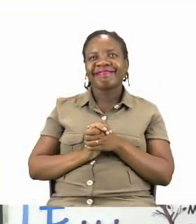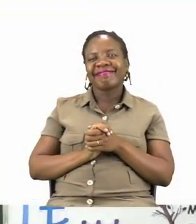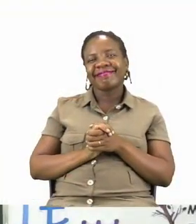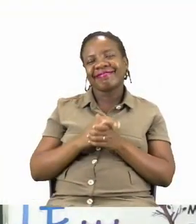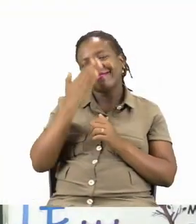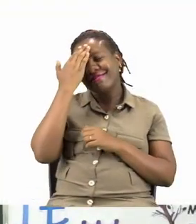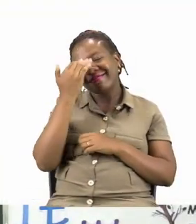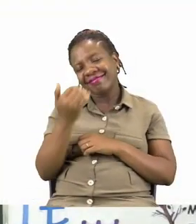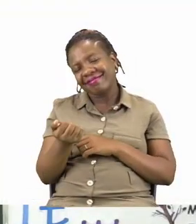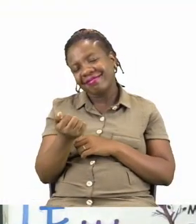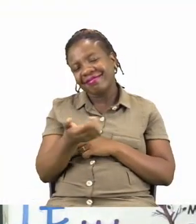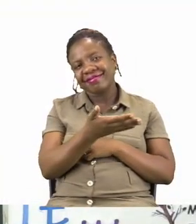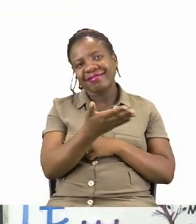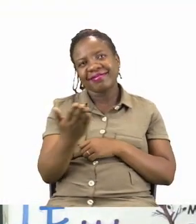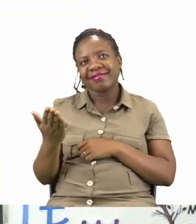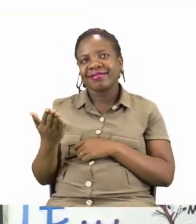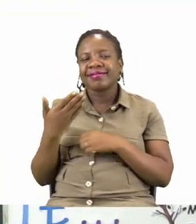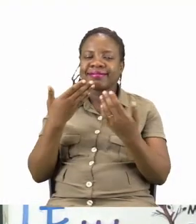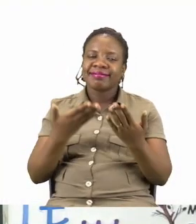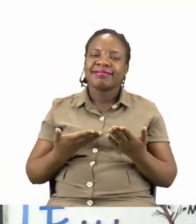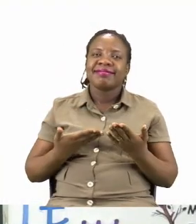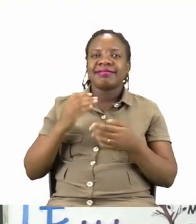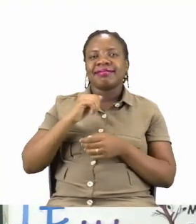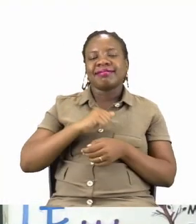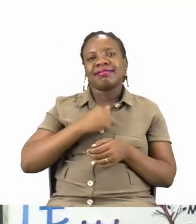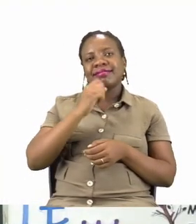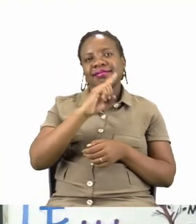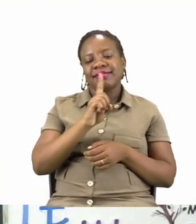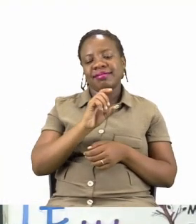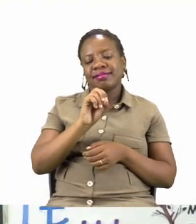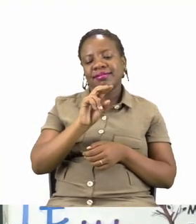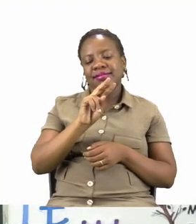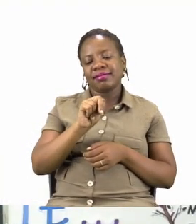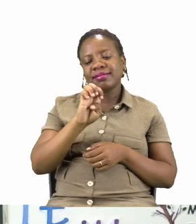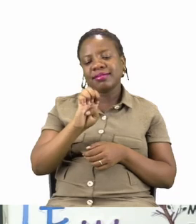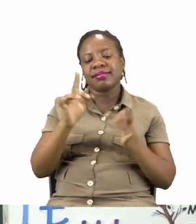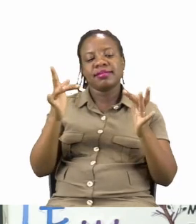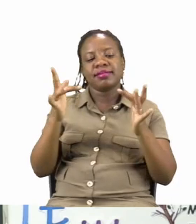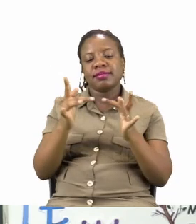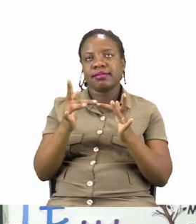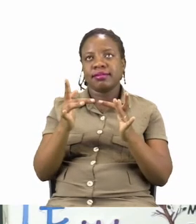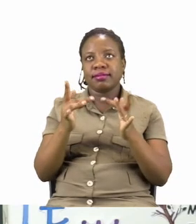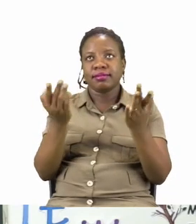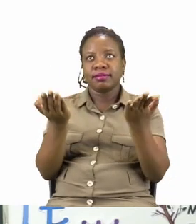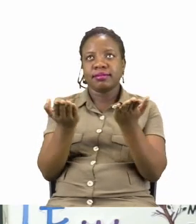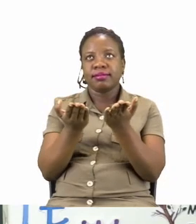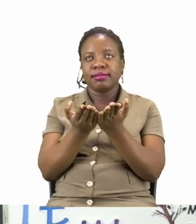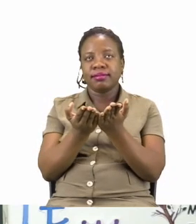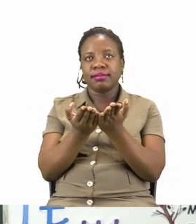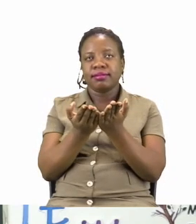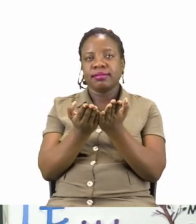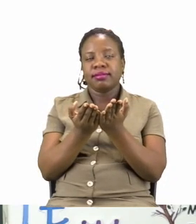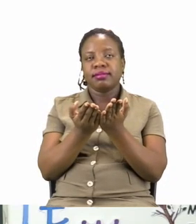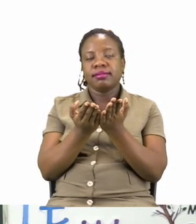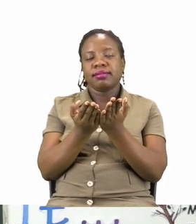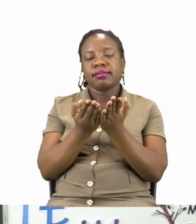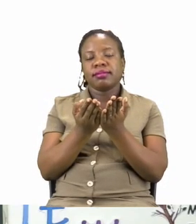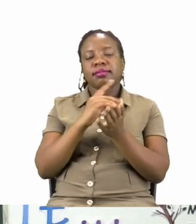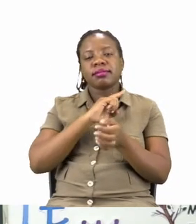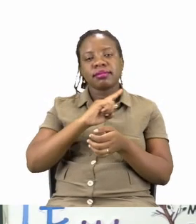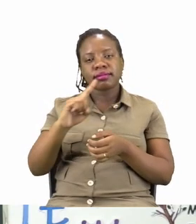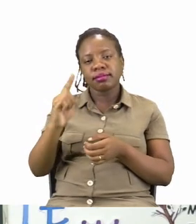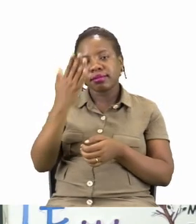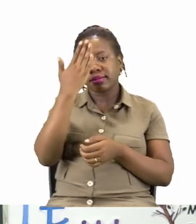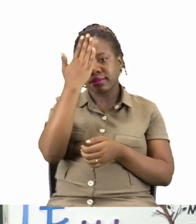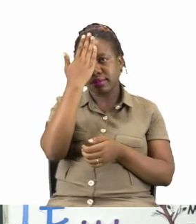Good day everyone. Welcome to My Zone Online School. I'm Teacher Hartung and our theme